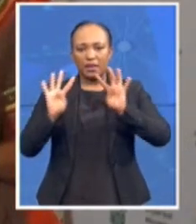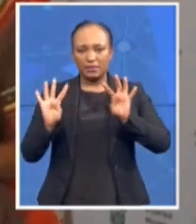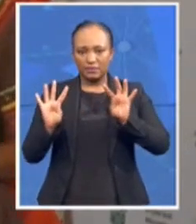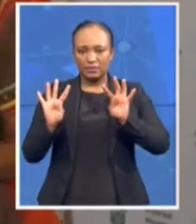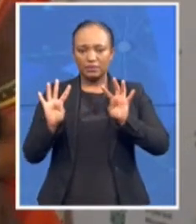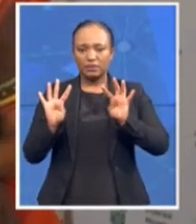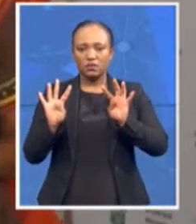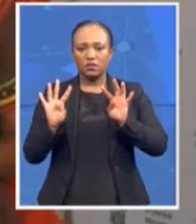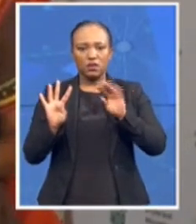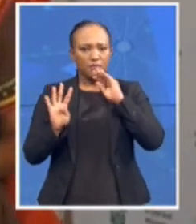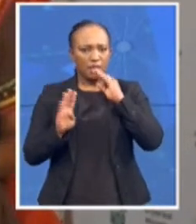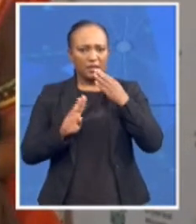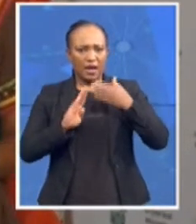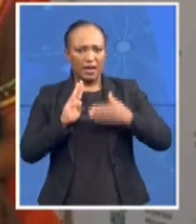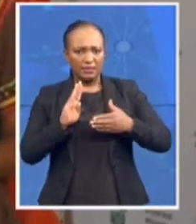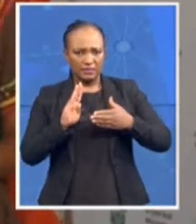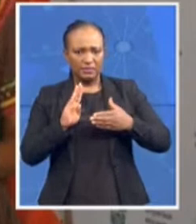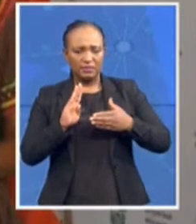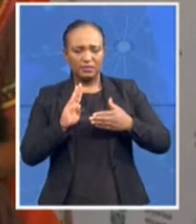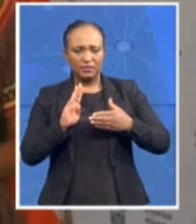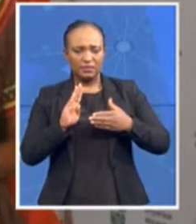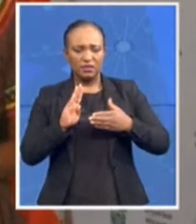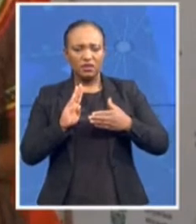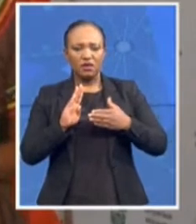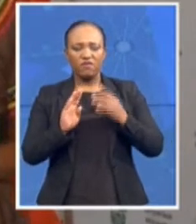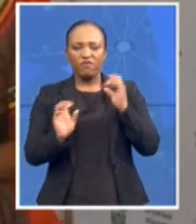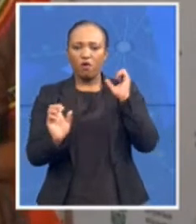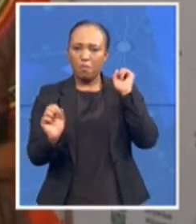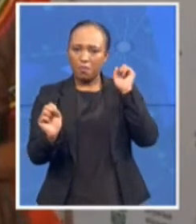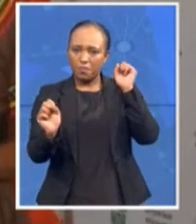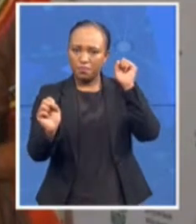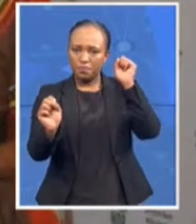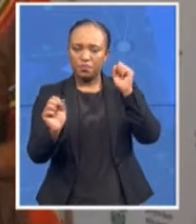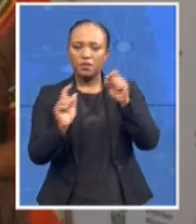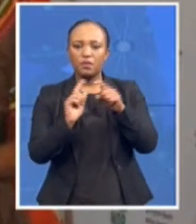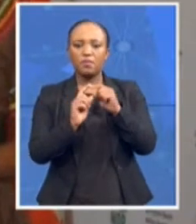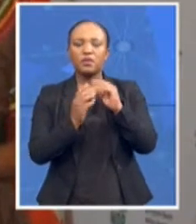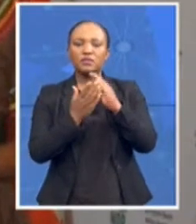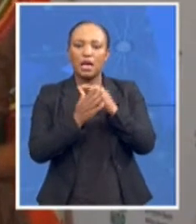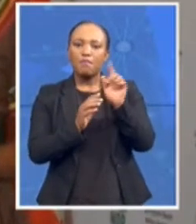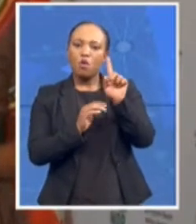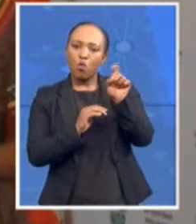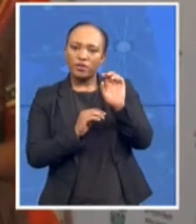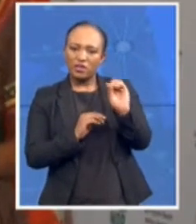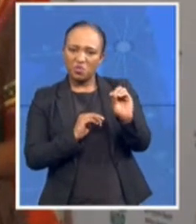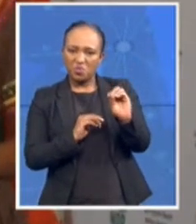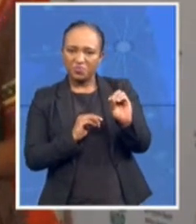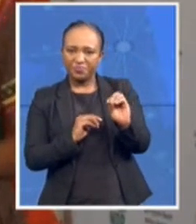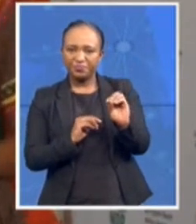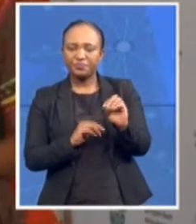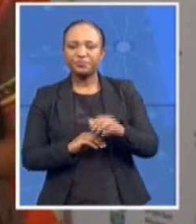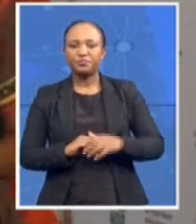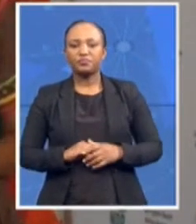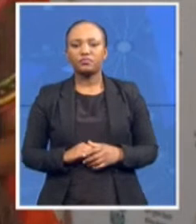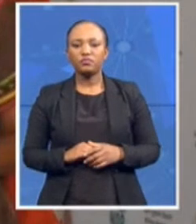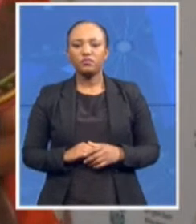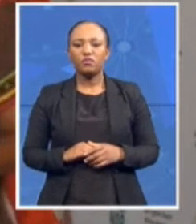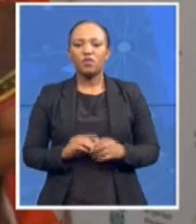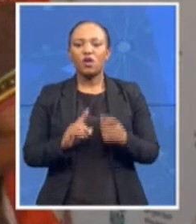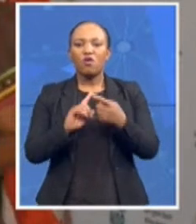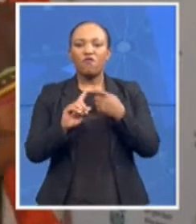our briefing. We have some questions from a specific publication. I will hand over to